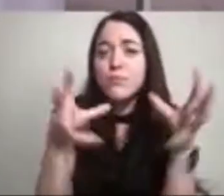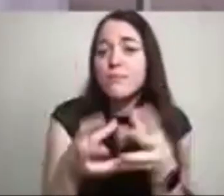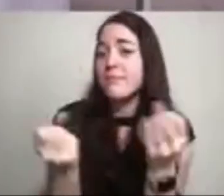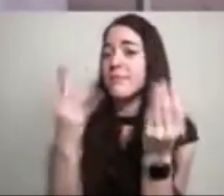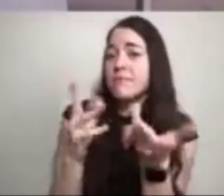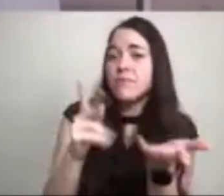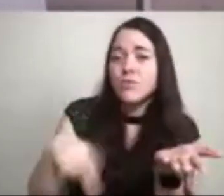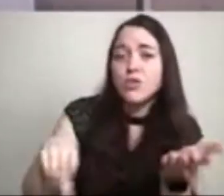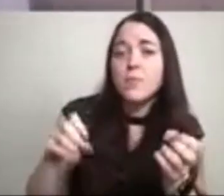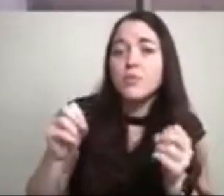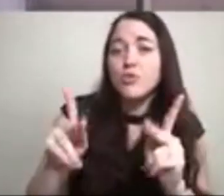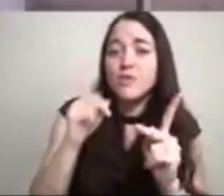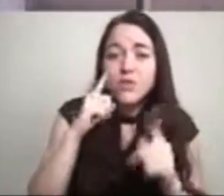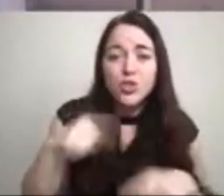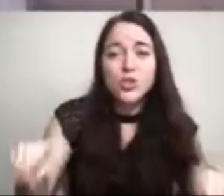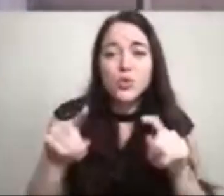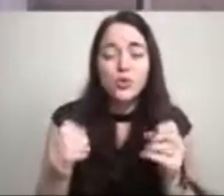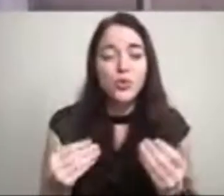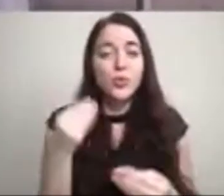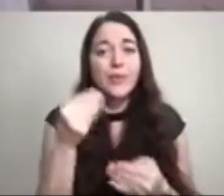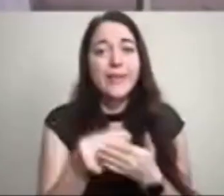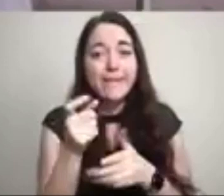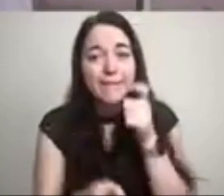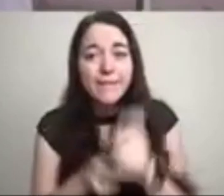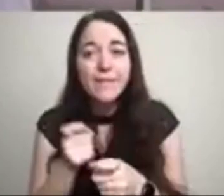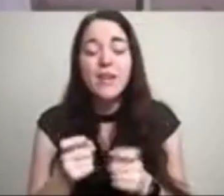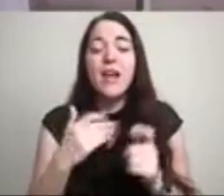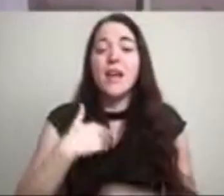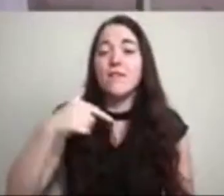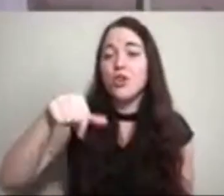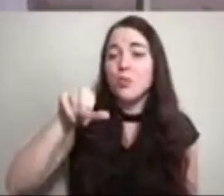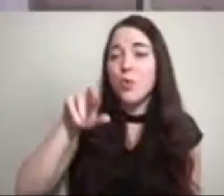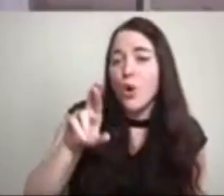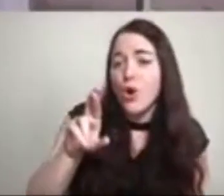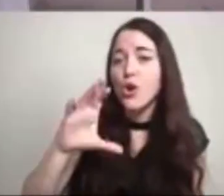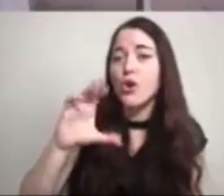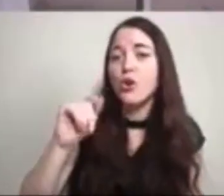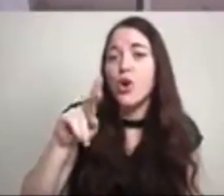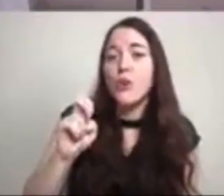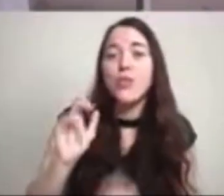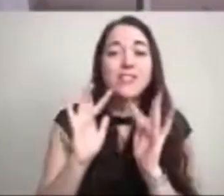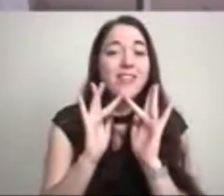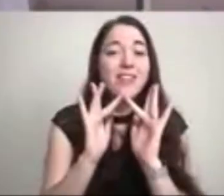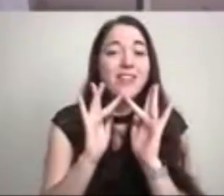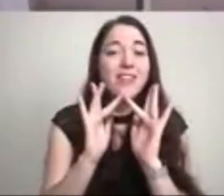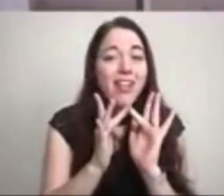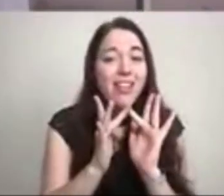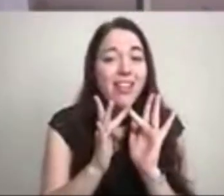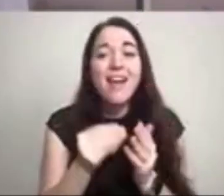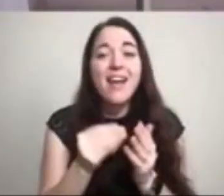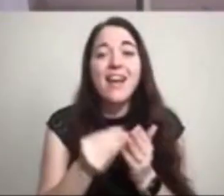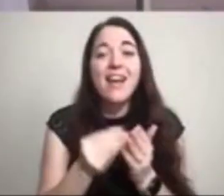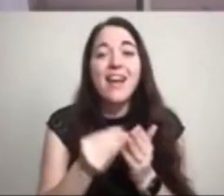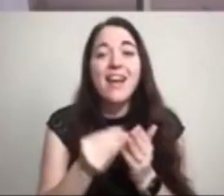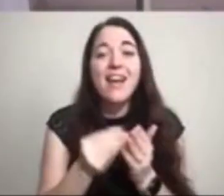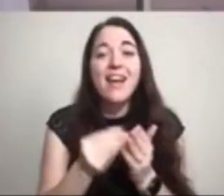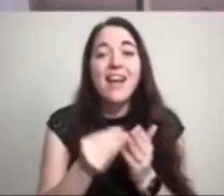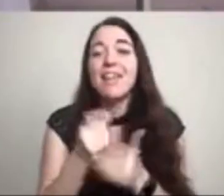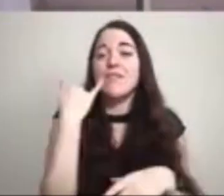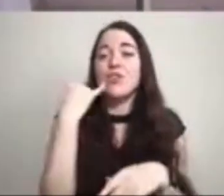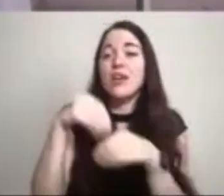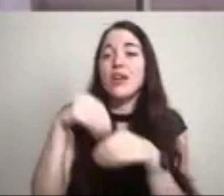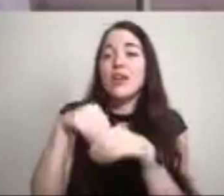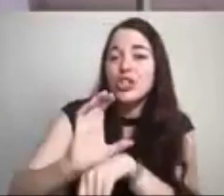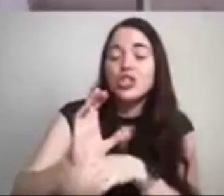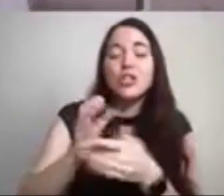There's a QR code on your screen. There are online giving. If you're in the sanctuary, there is a giving station in the